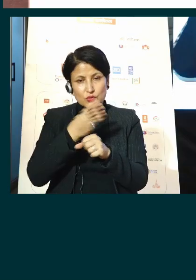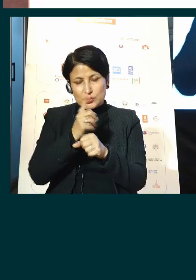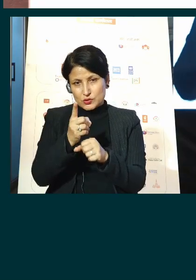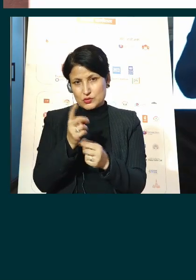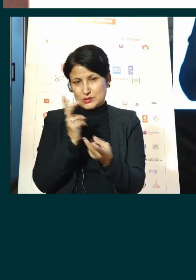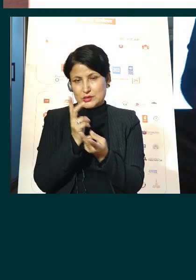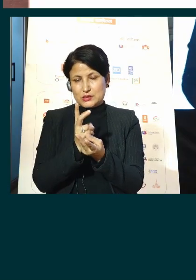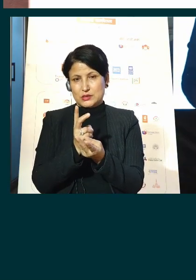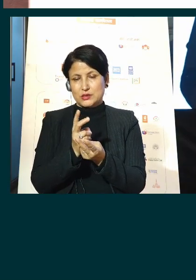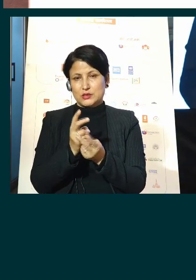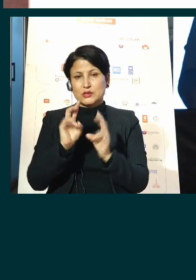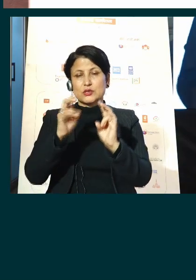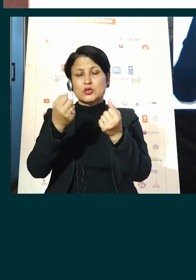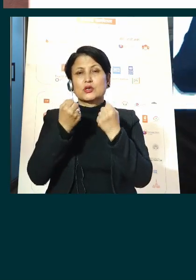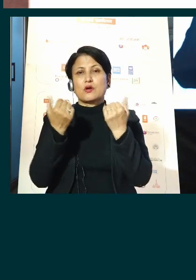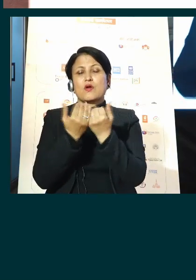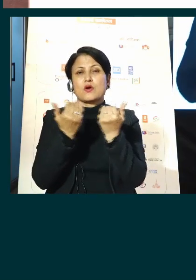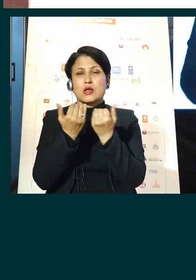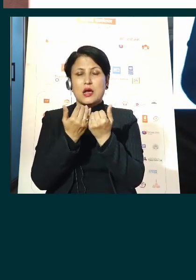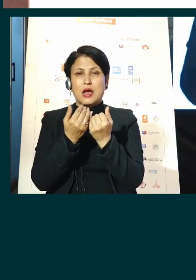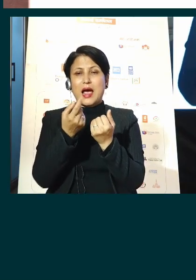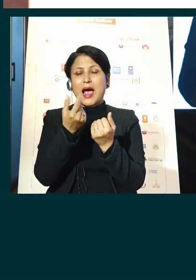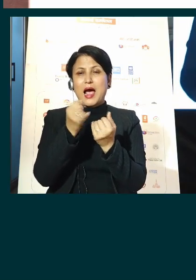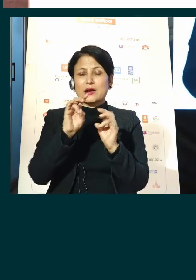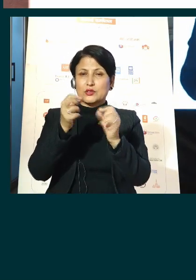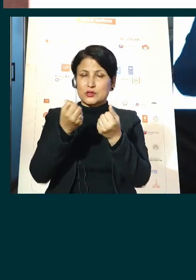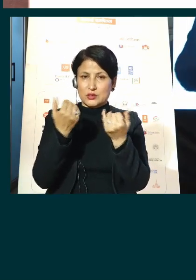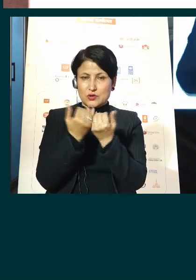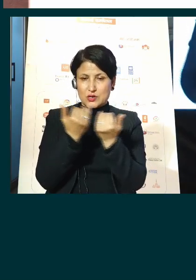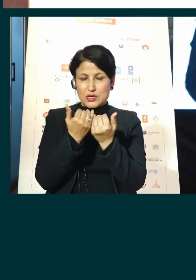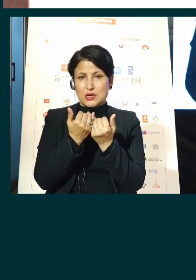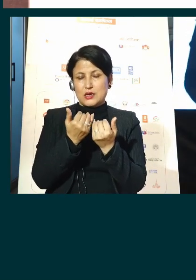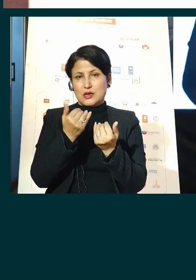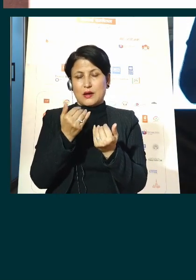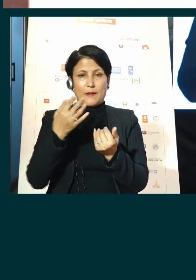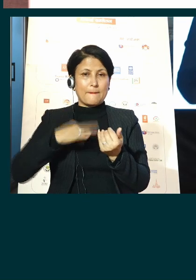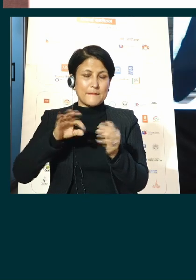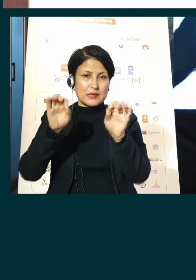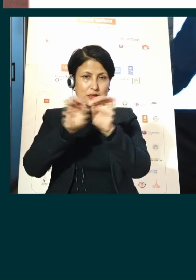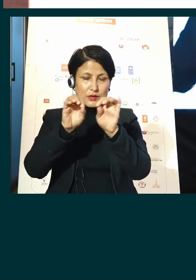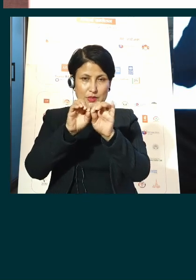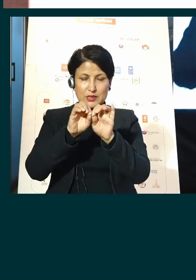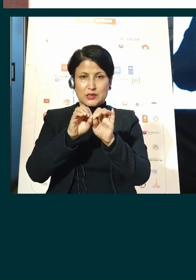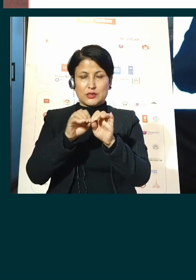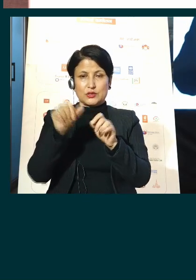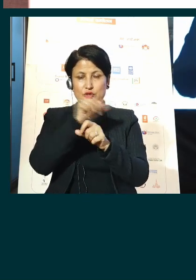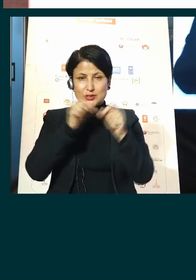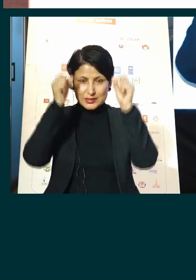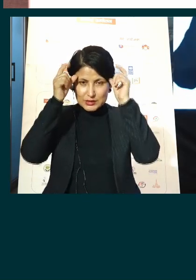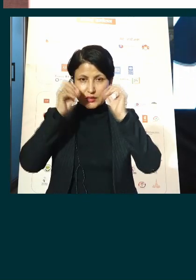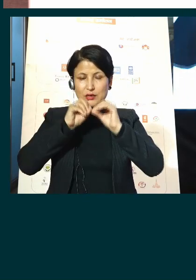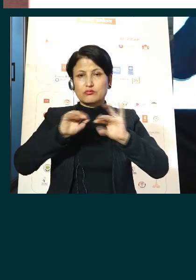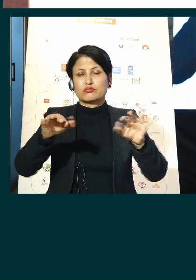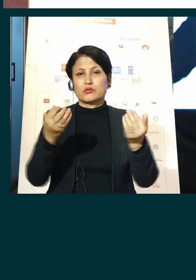when it comes to also menstrual health interventions. Raising critical consciousness among women. So I think a lot of you have already